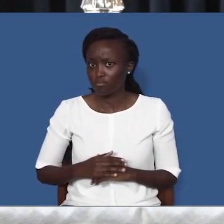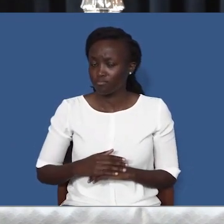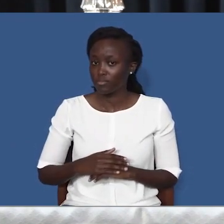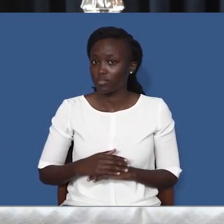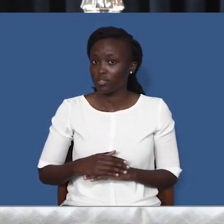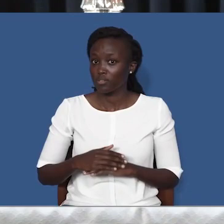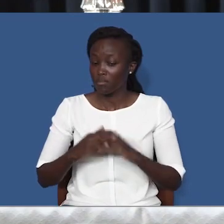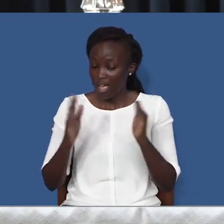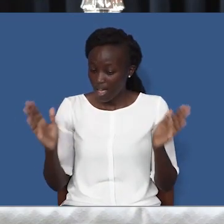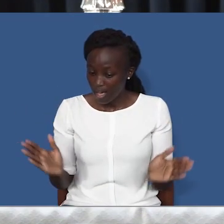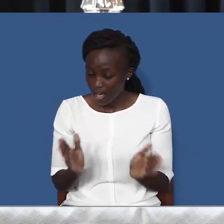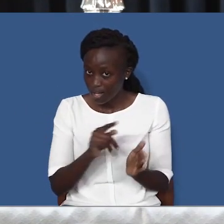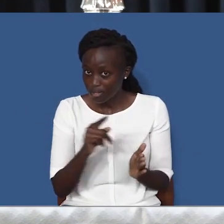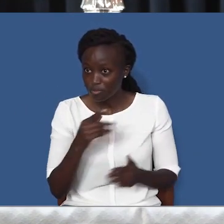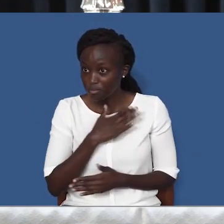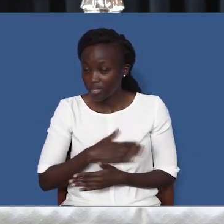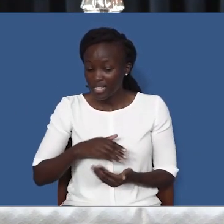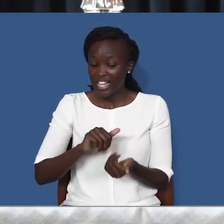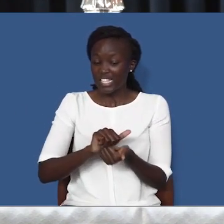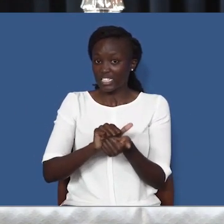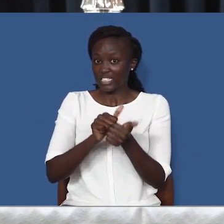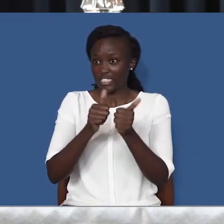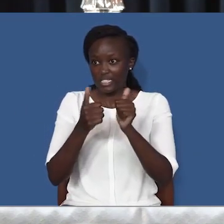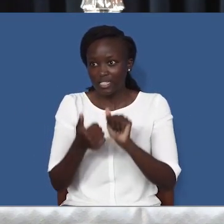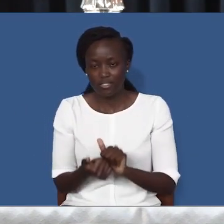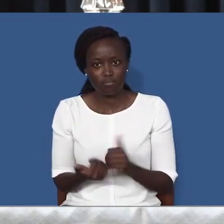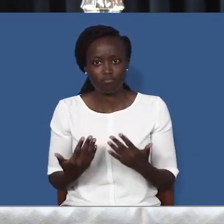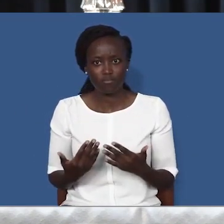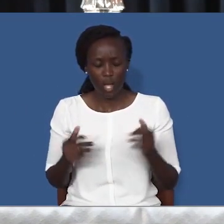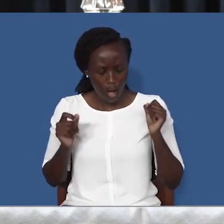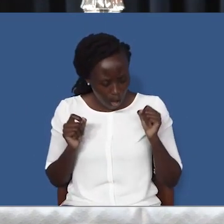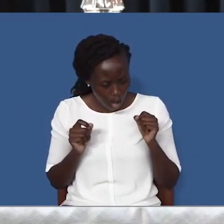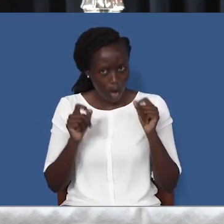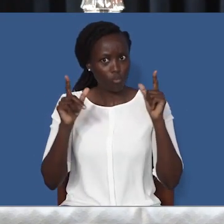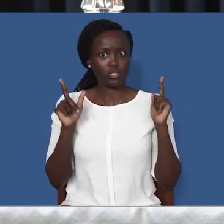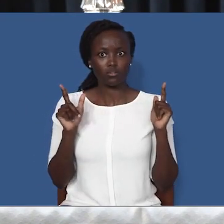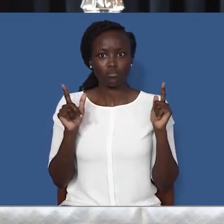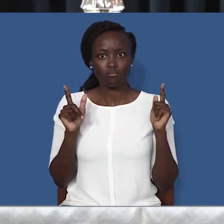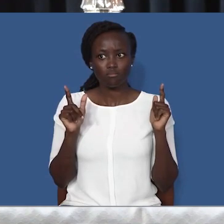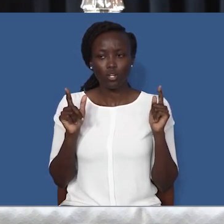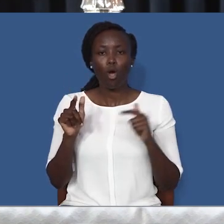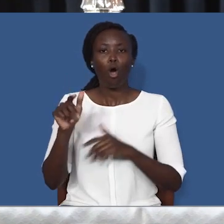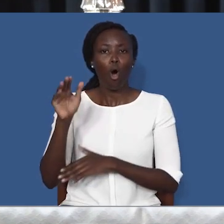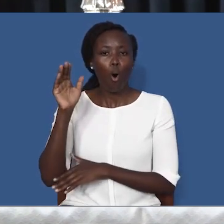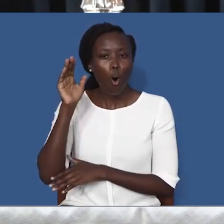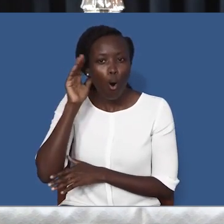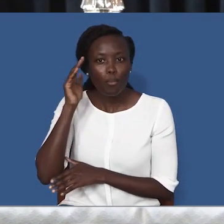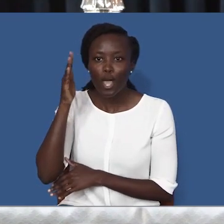you to come out of the ordinary and step out and obey